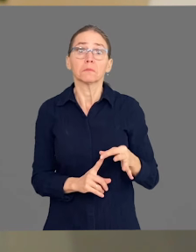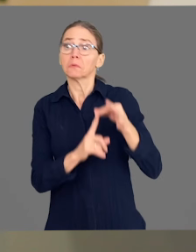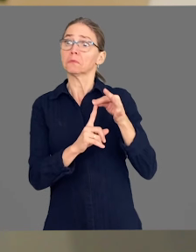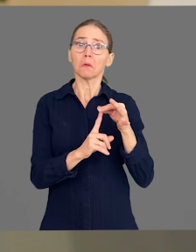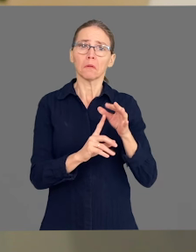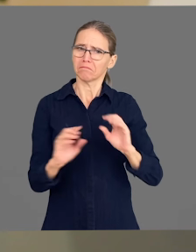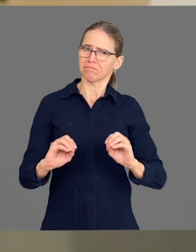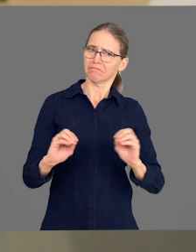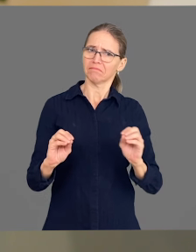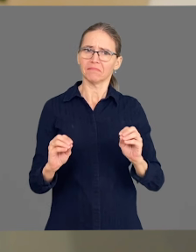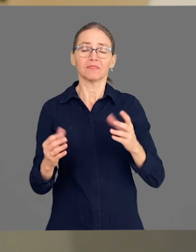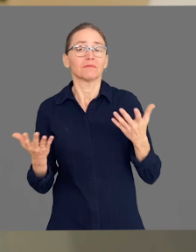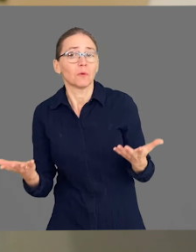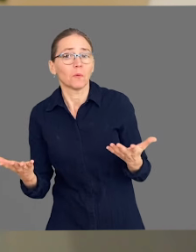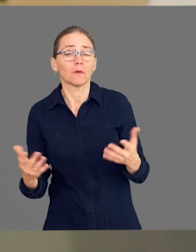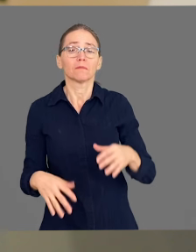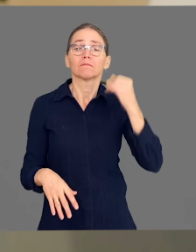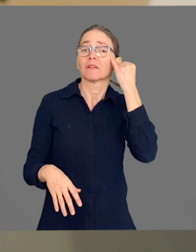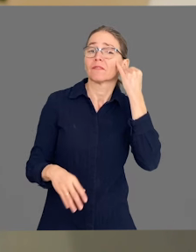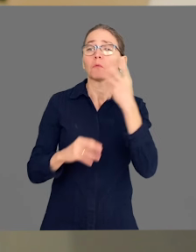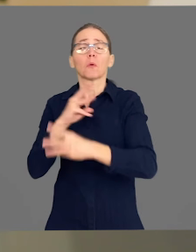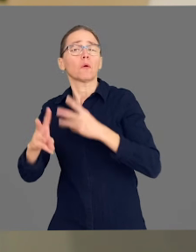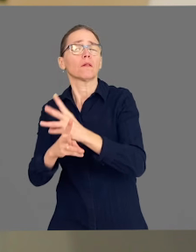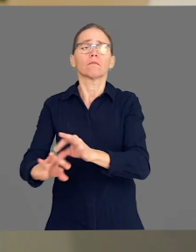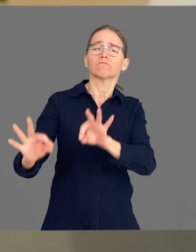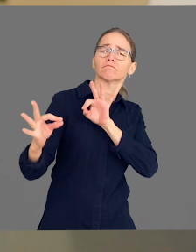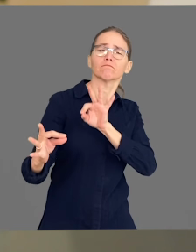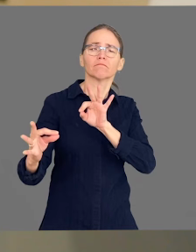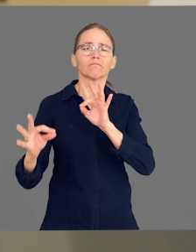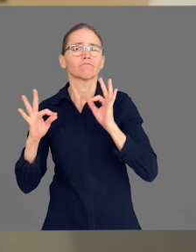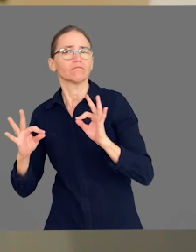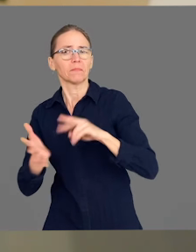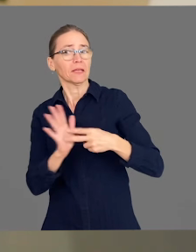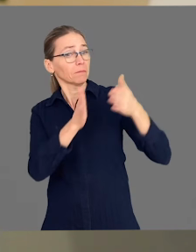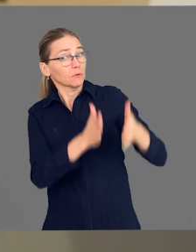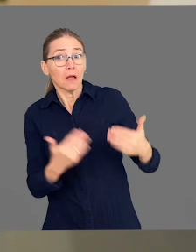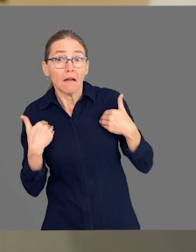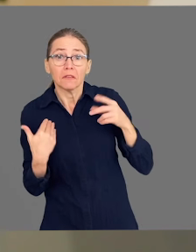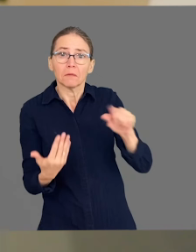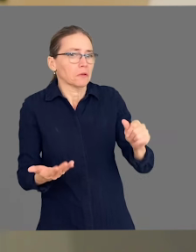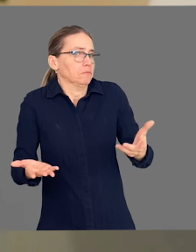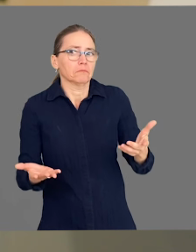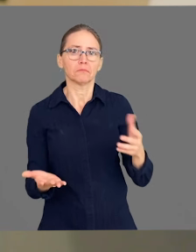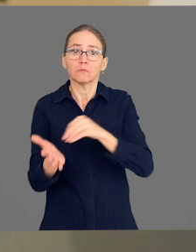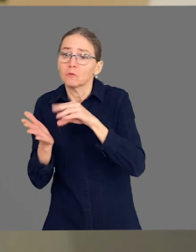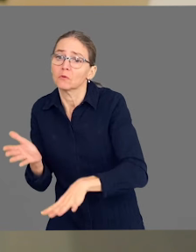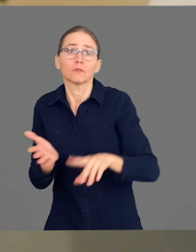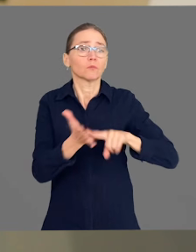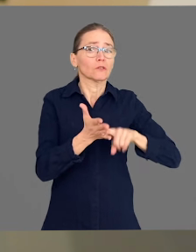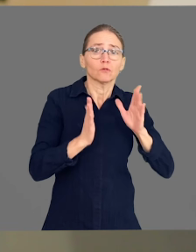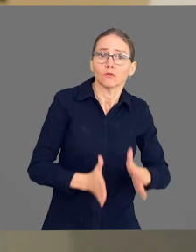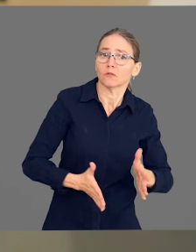ideal situation, it would be just another day in just another lab with just another